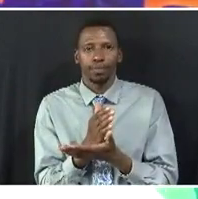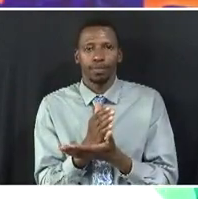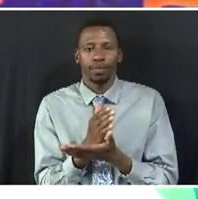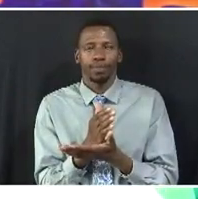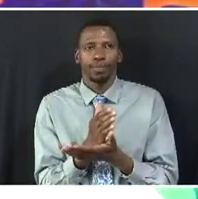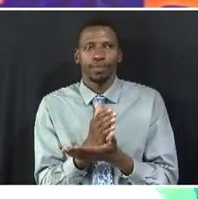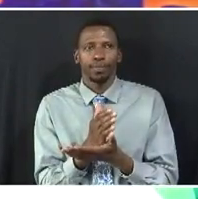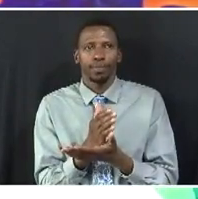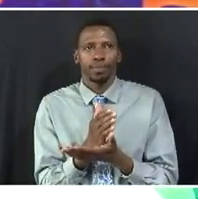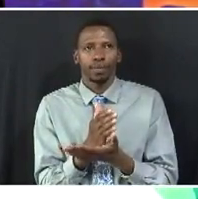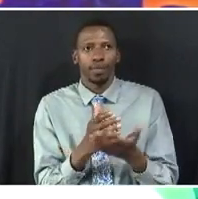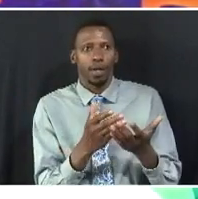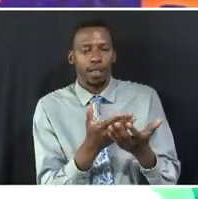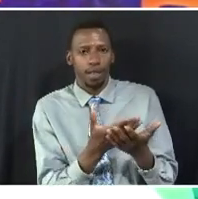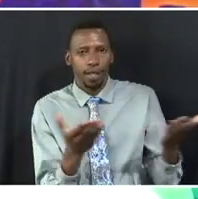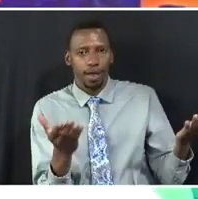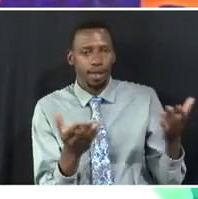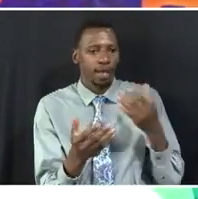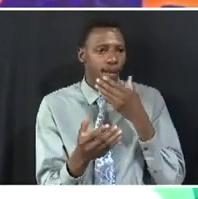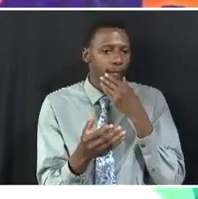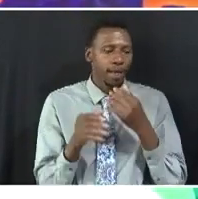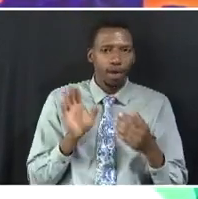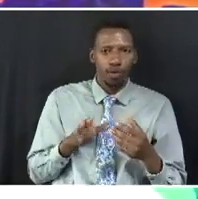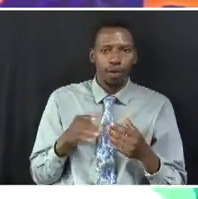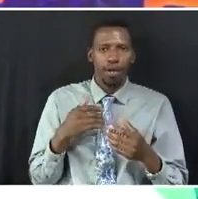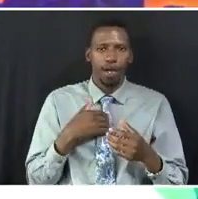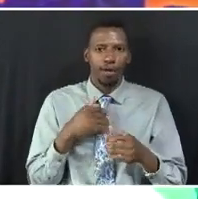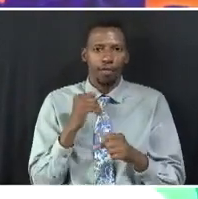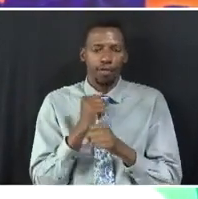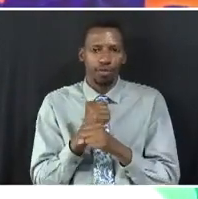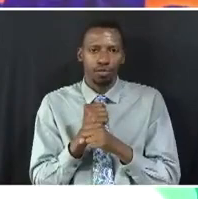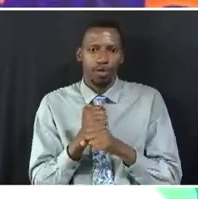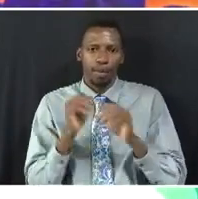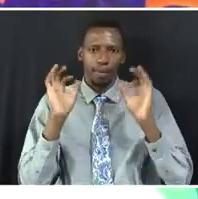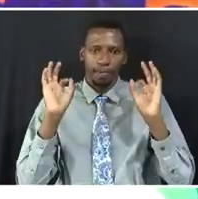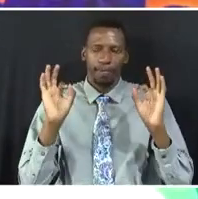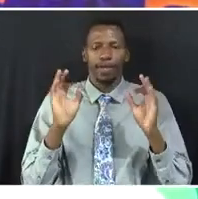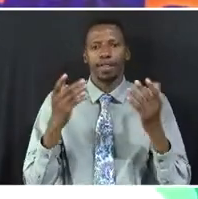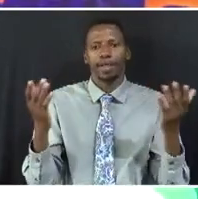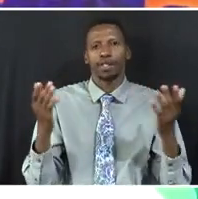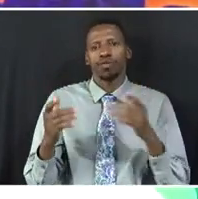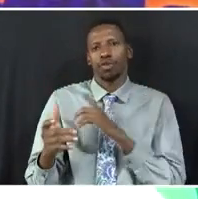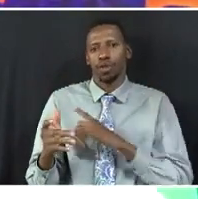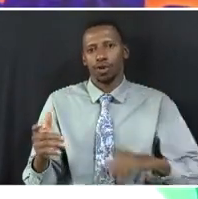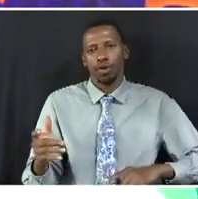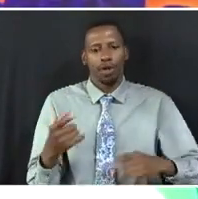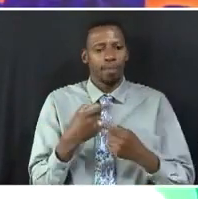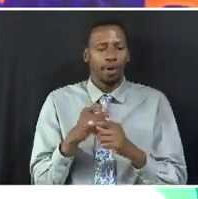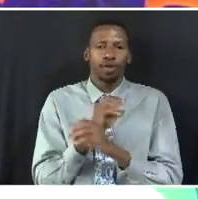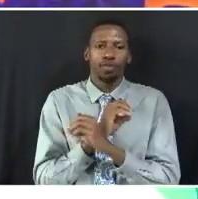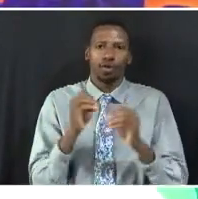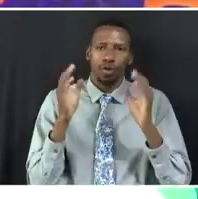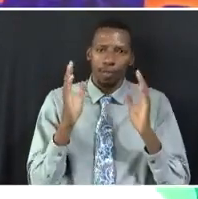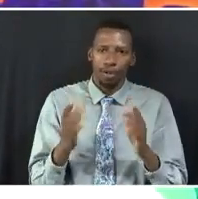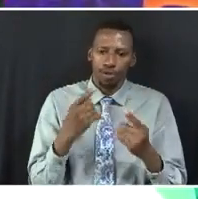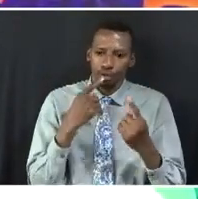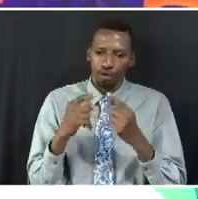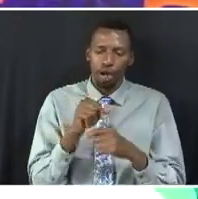Very many women have done great things for the Lord, but nobody has talked about them. They will talk about the